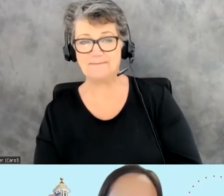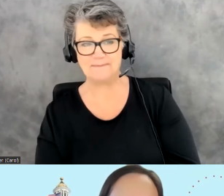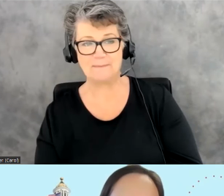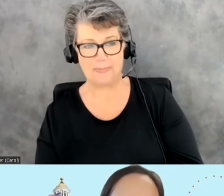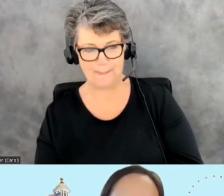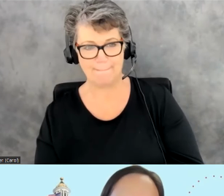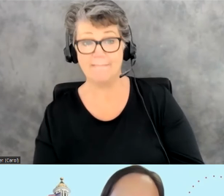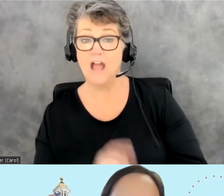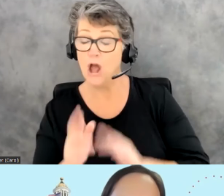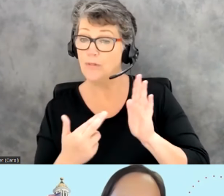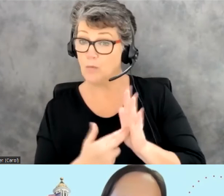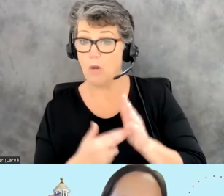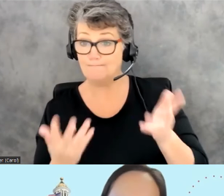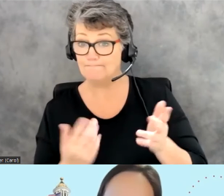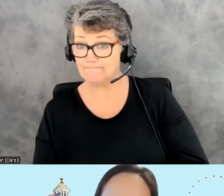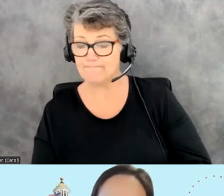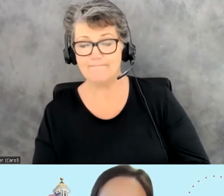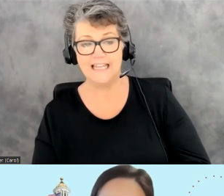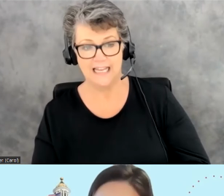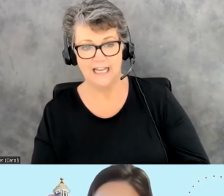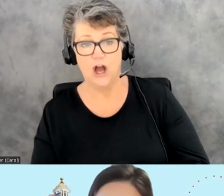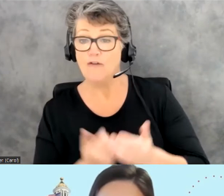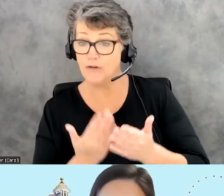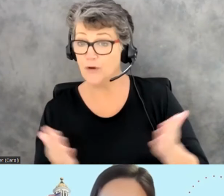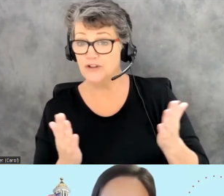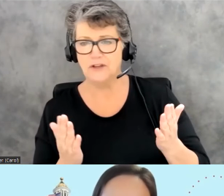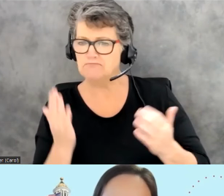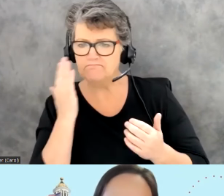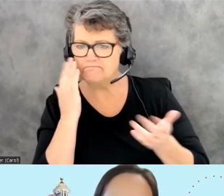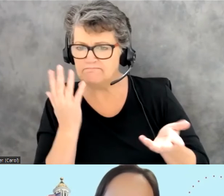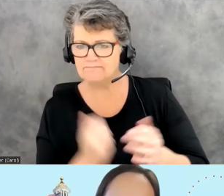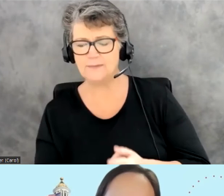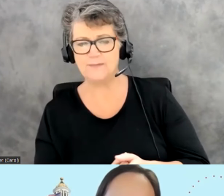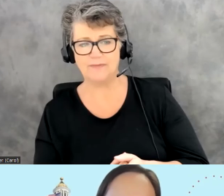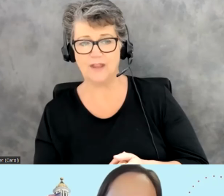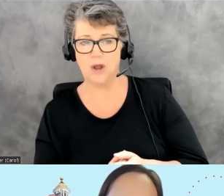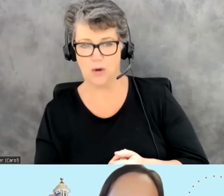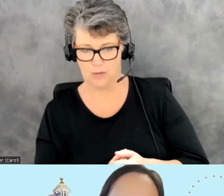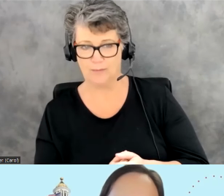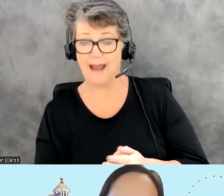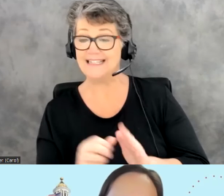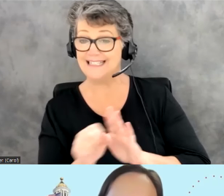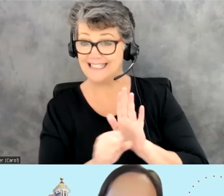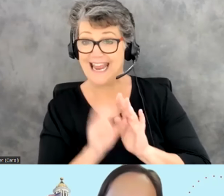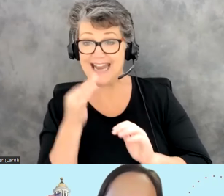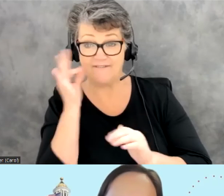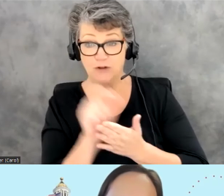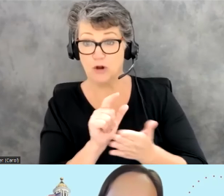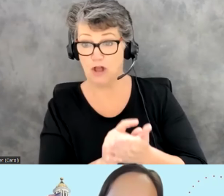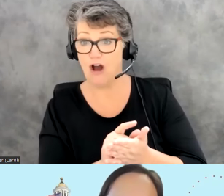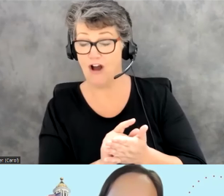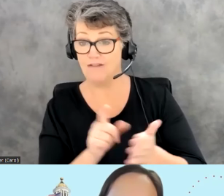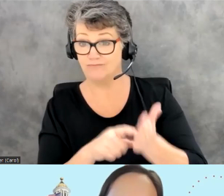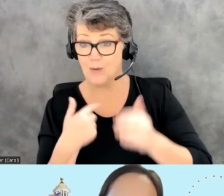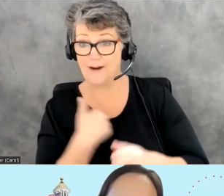So the role of the council. So for those of you that aren't familiar, we are established by state and federal law. We